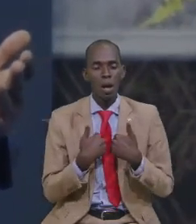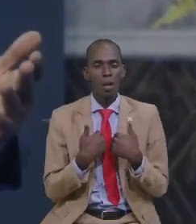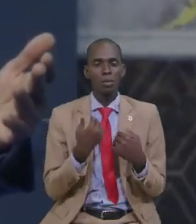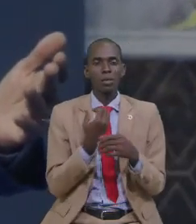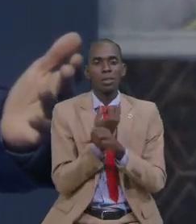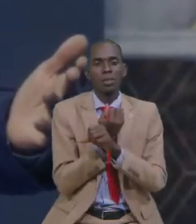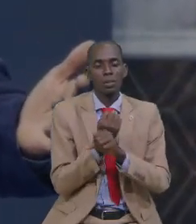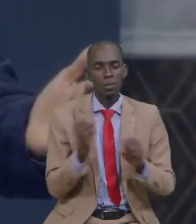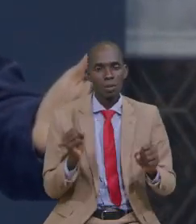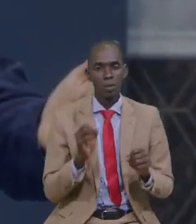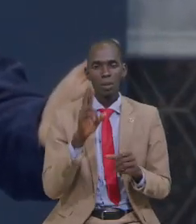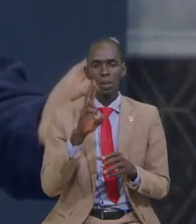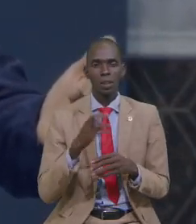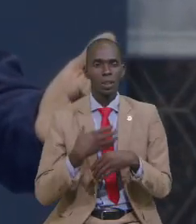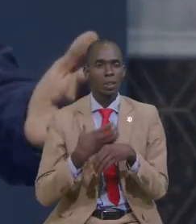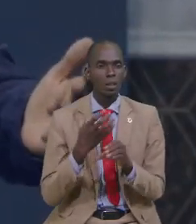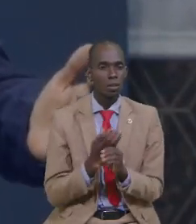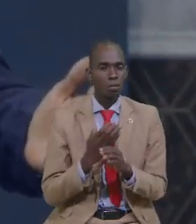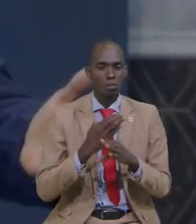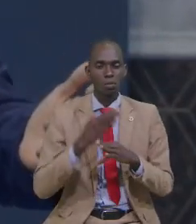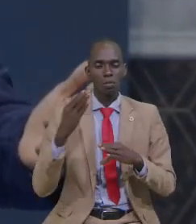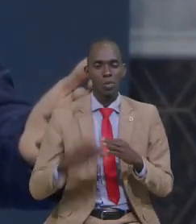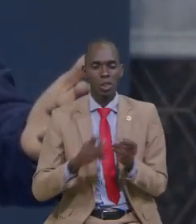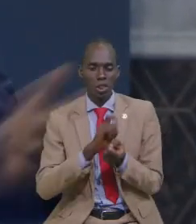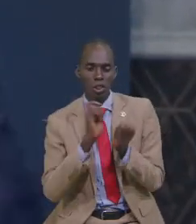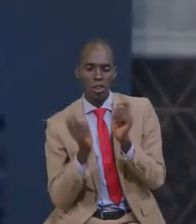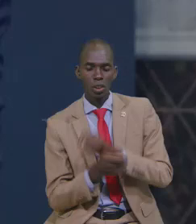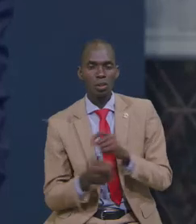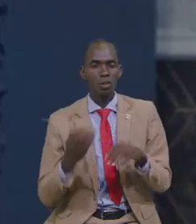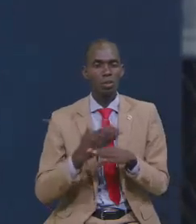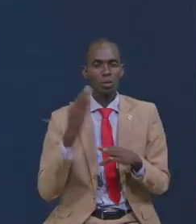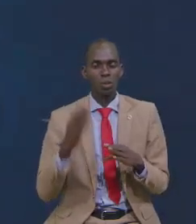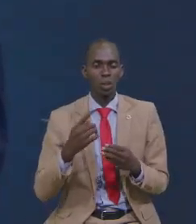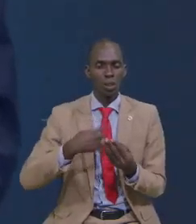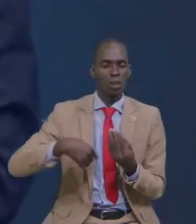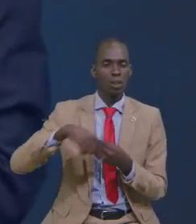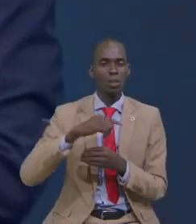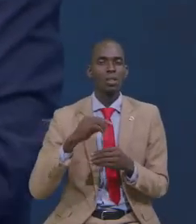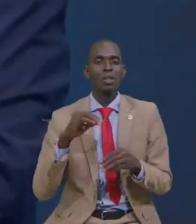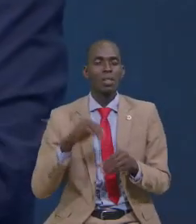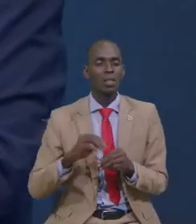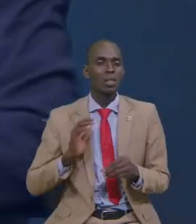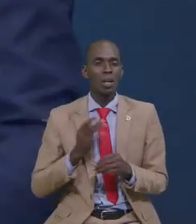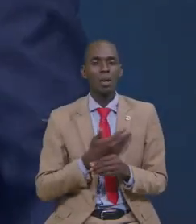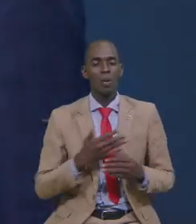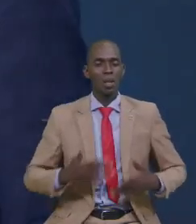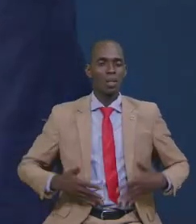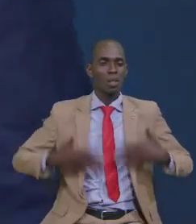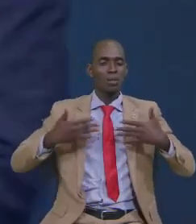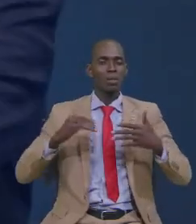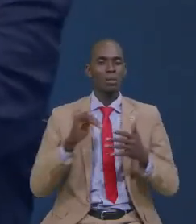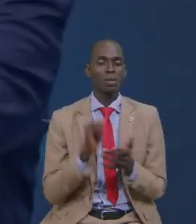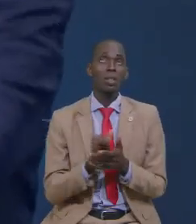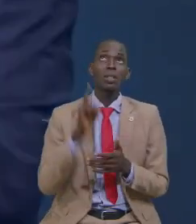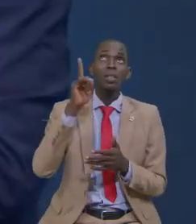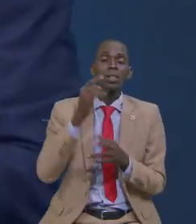regeneration, total change, total turnaround in our lives, redemption, that he redeems us